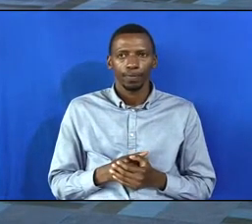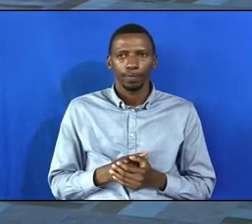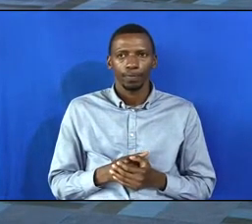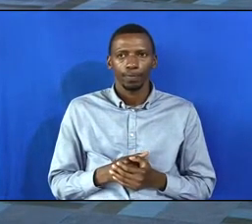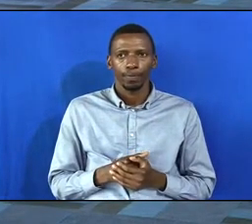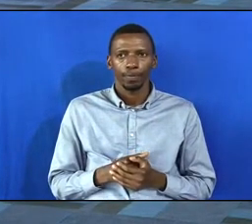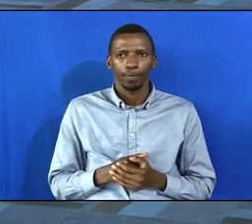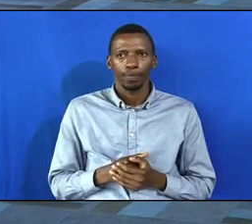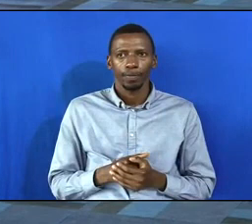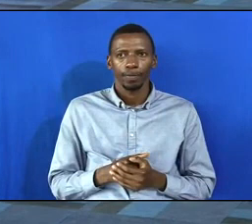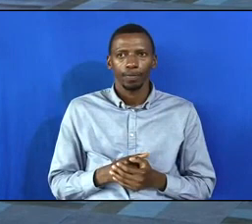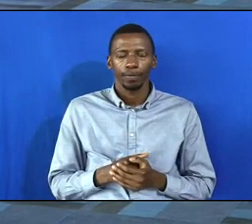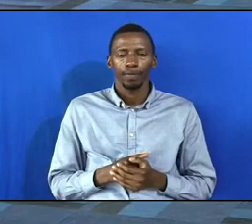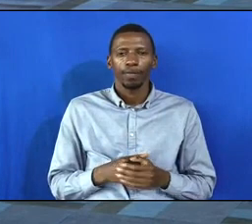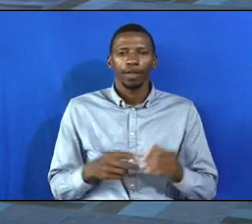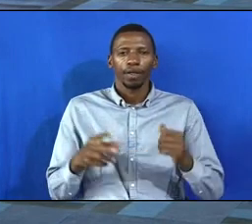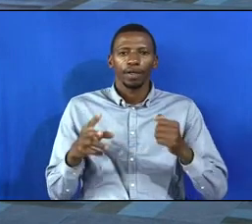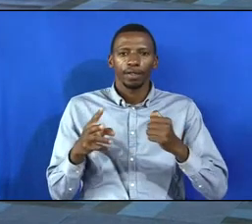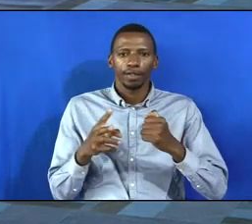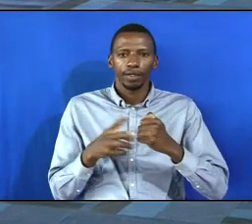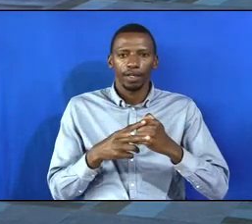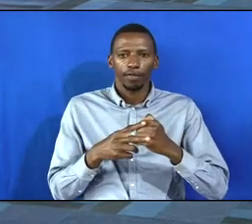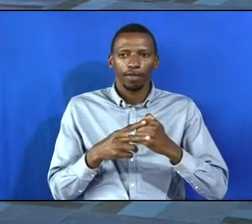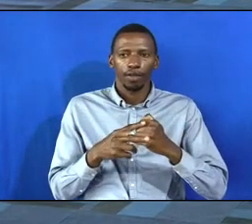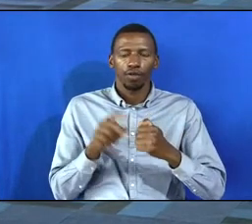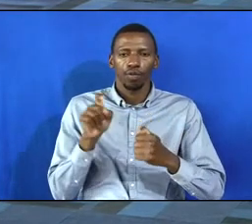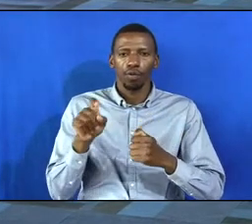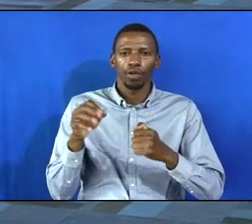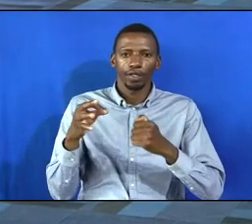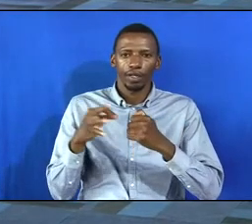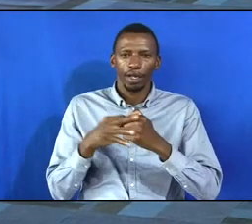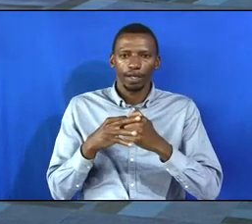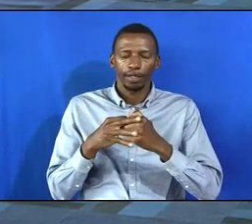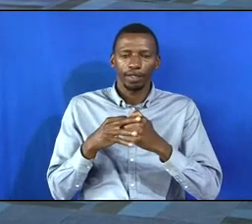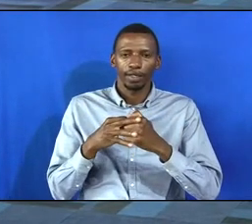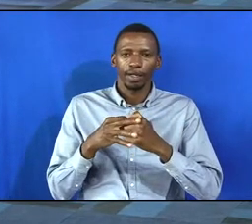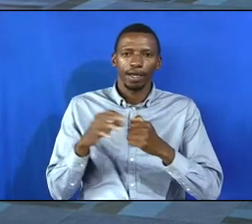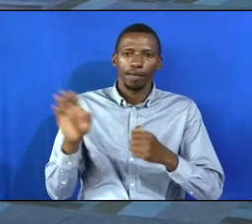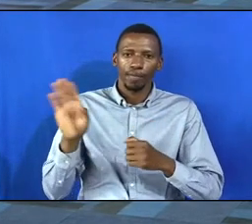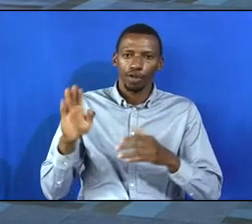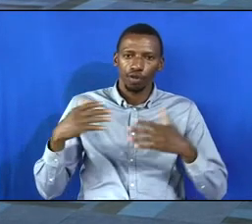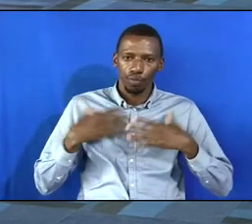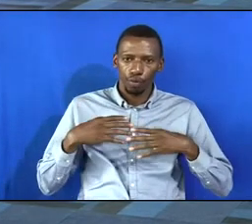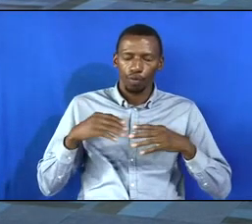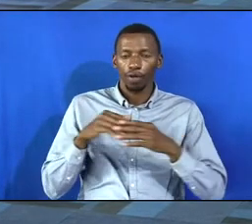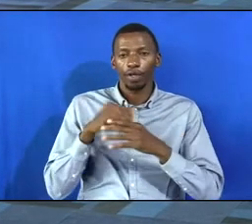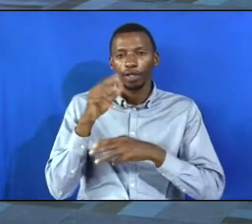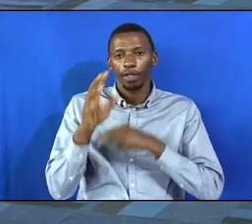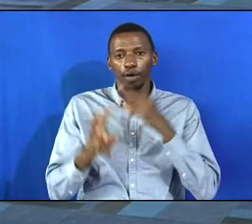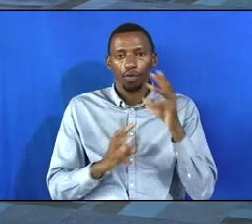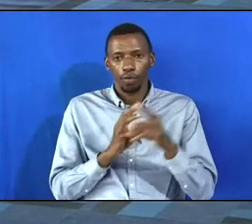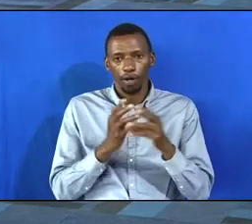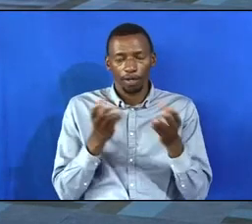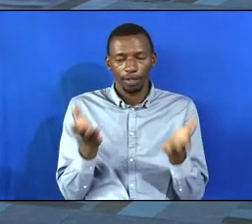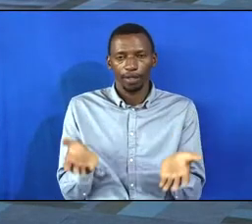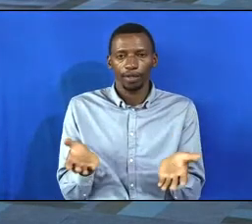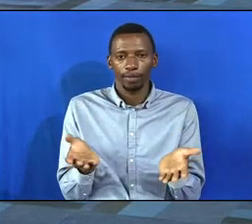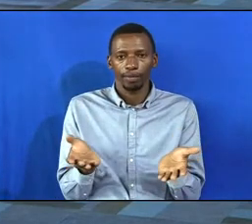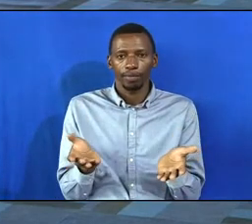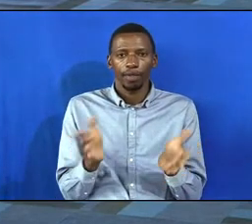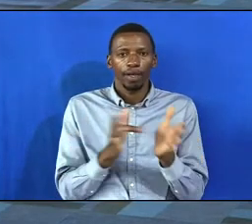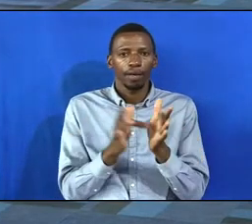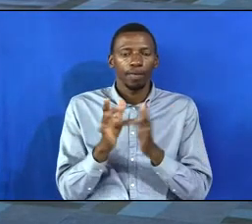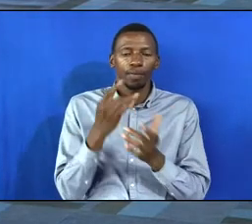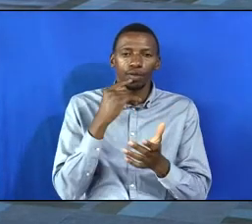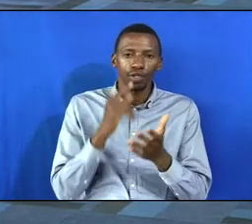The 7.8 billion that we have in the world here, the Bible tells us, we have all fallen